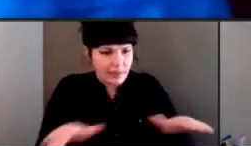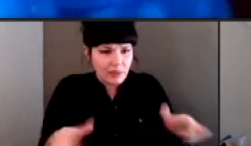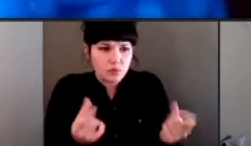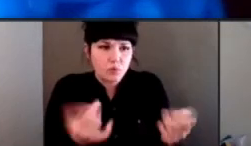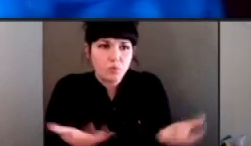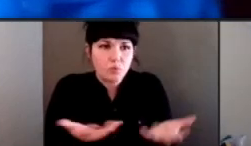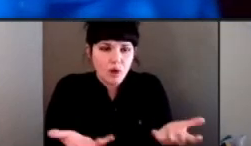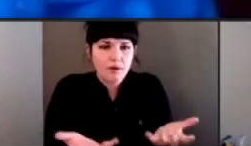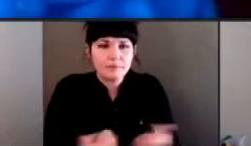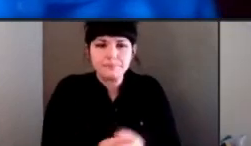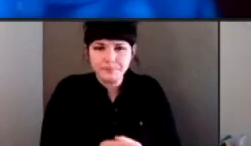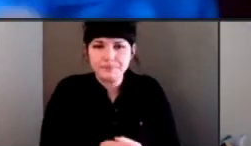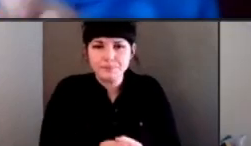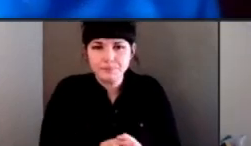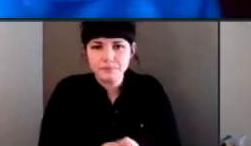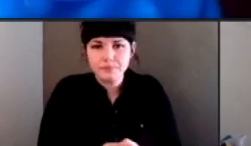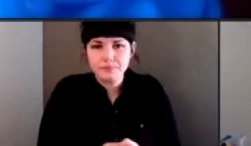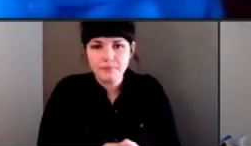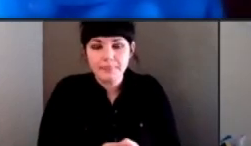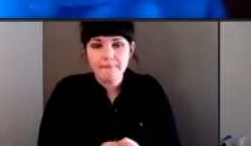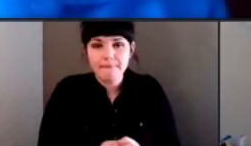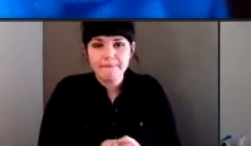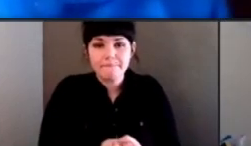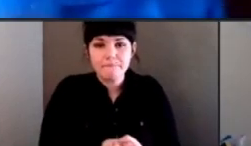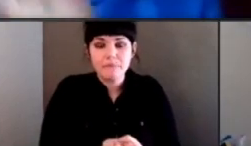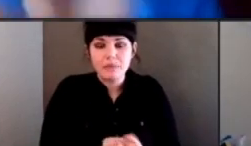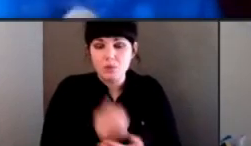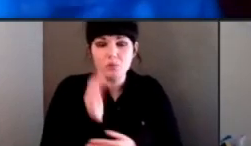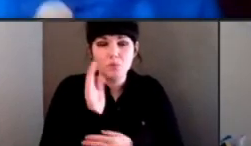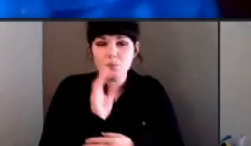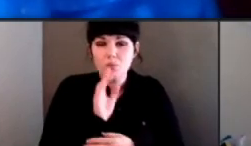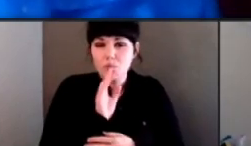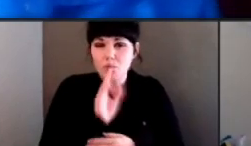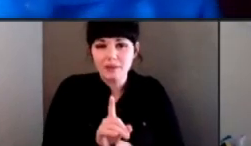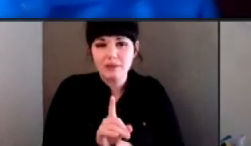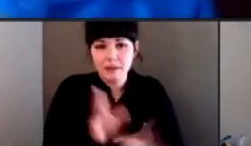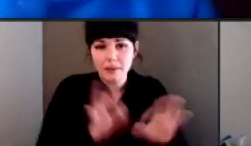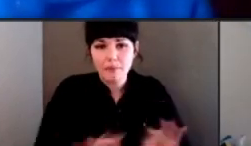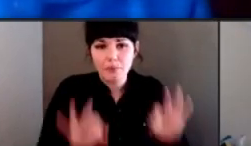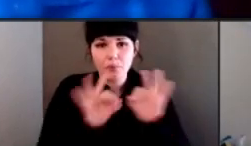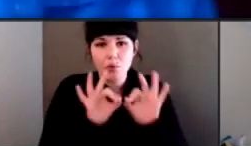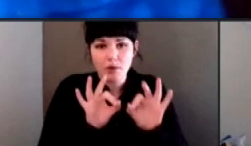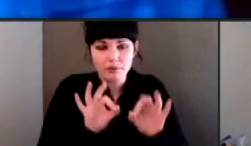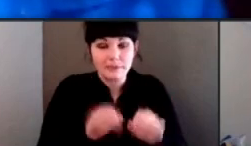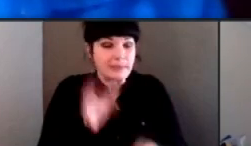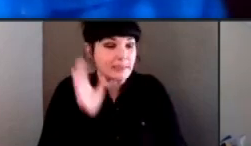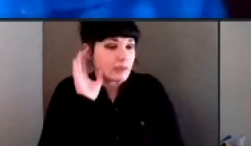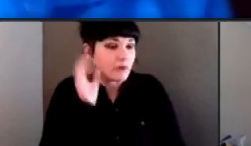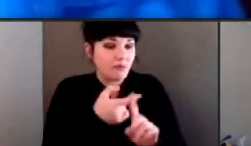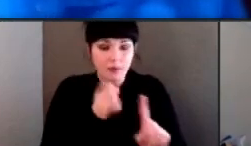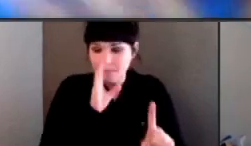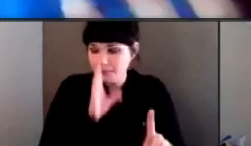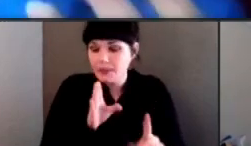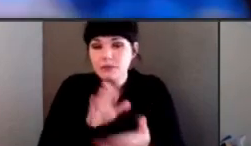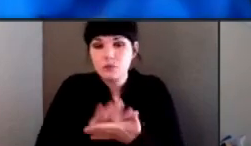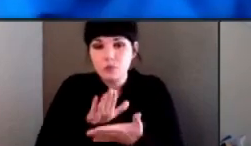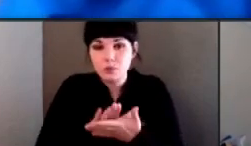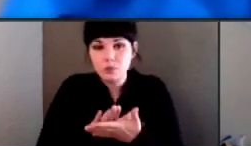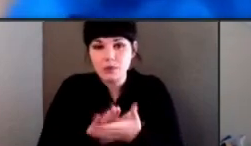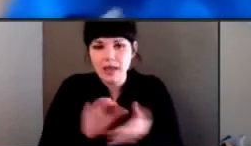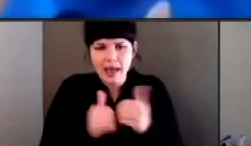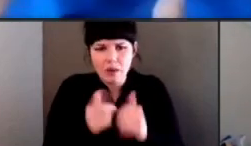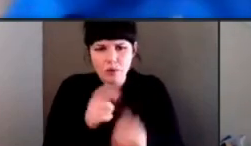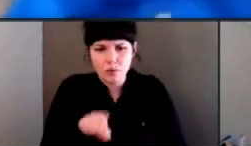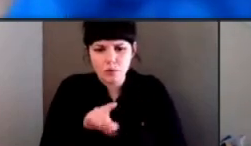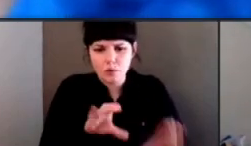really important to hear that from our school partners, one, how you're doing it, but also to have the benefit of